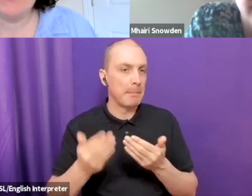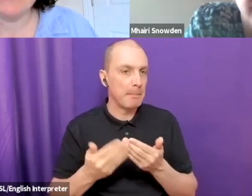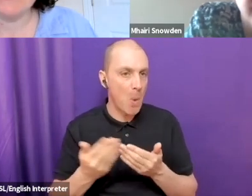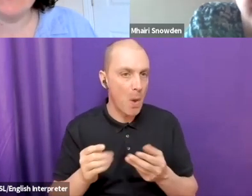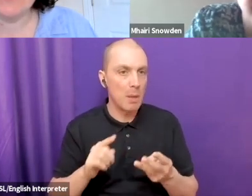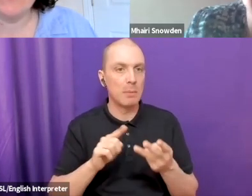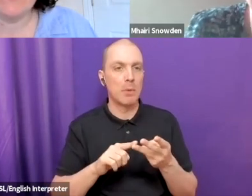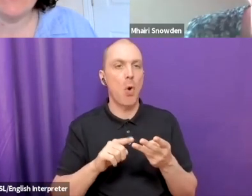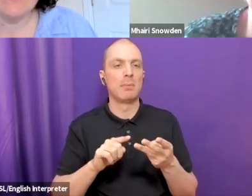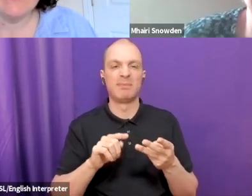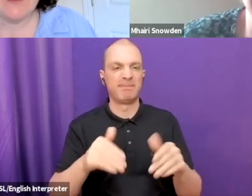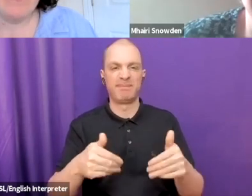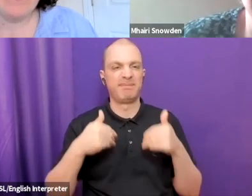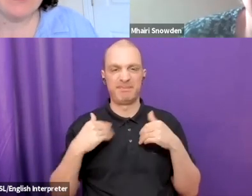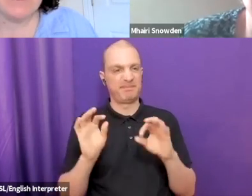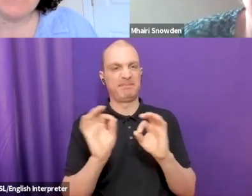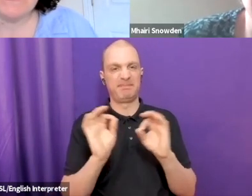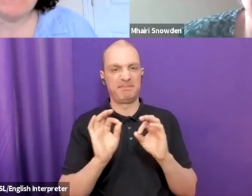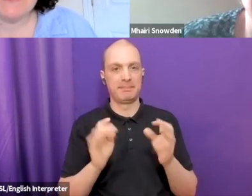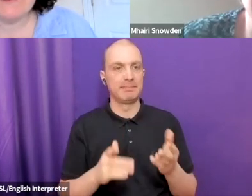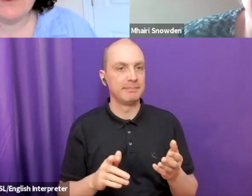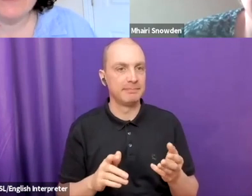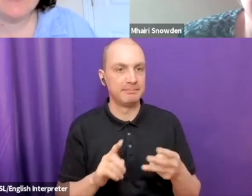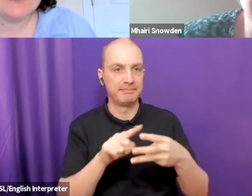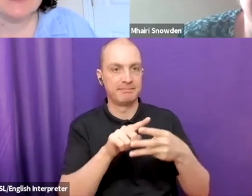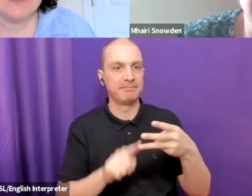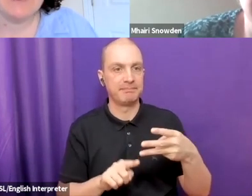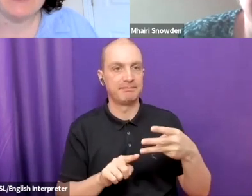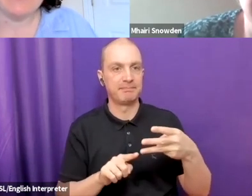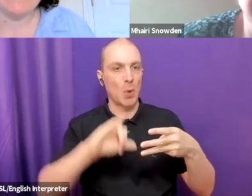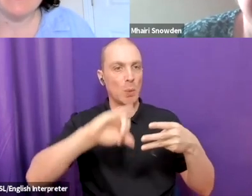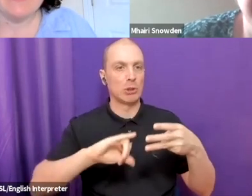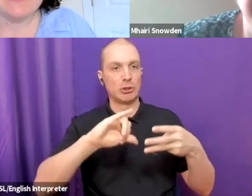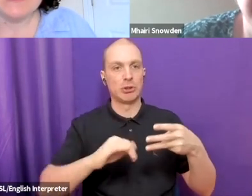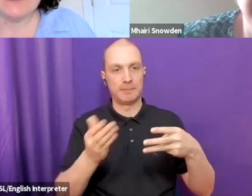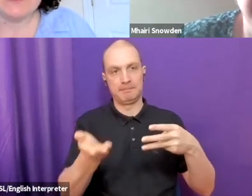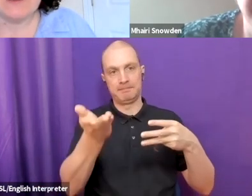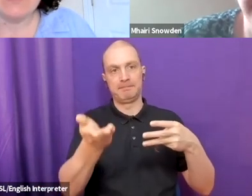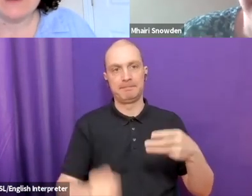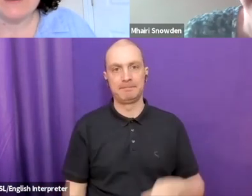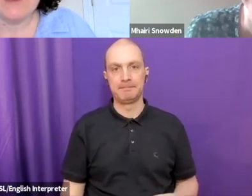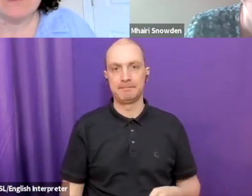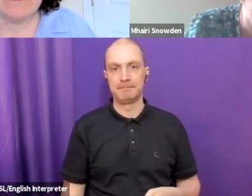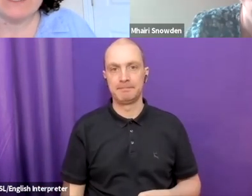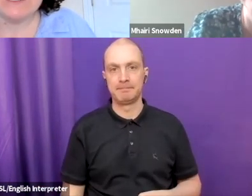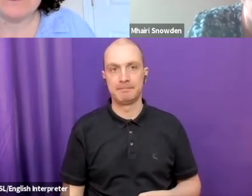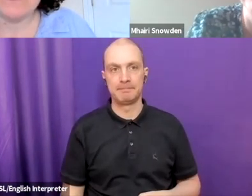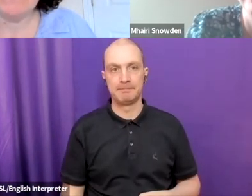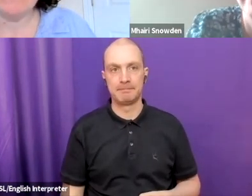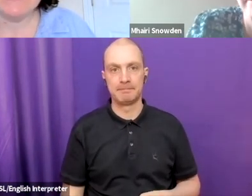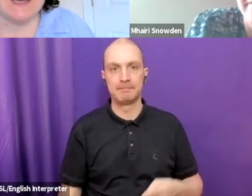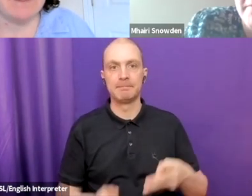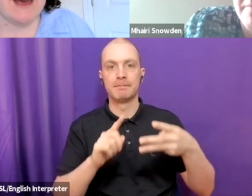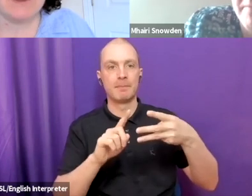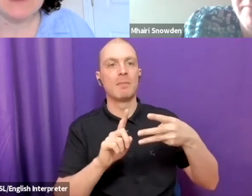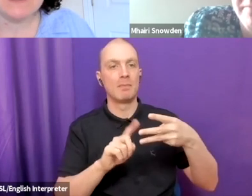looking very positive so far. So most people think, oh, yes, I'll need to go and have a bit of a conversation with other